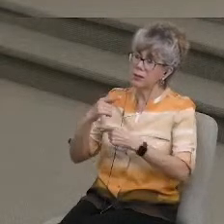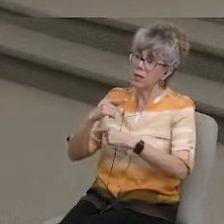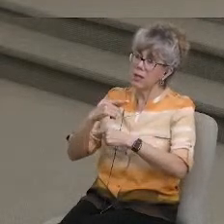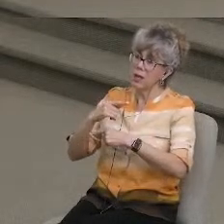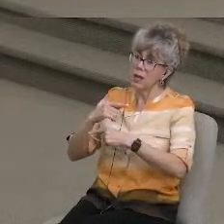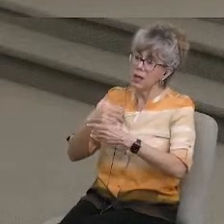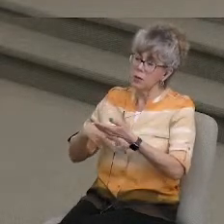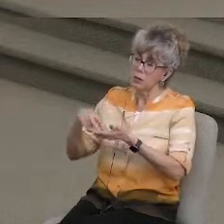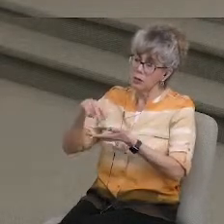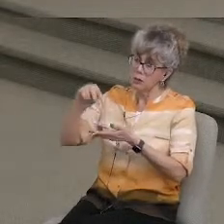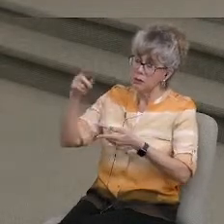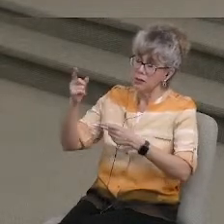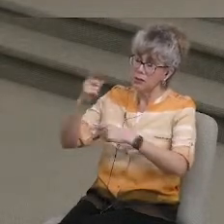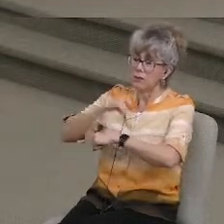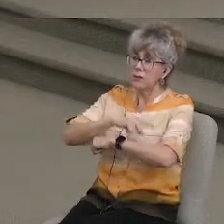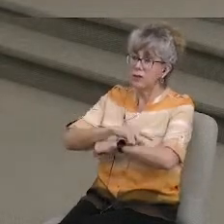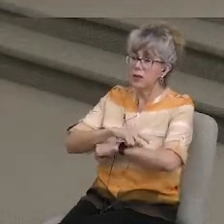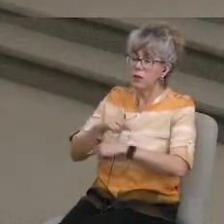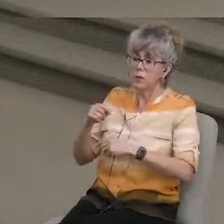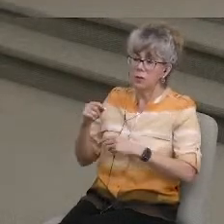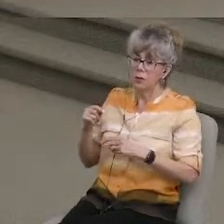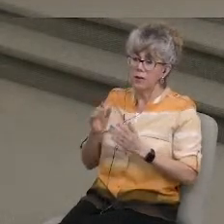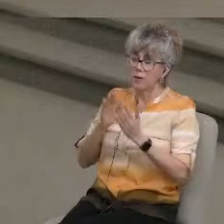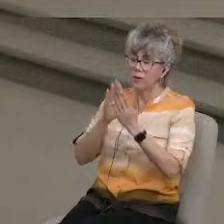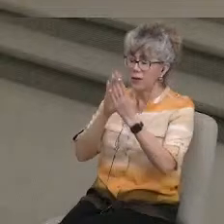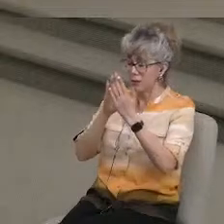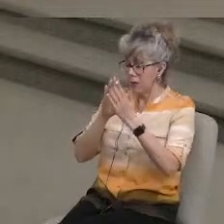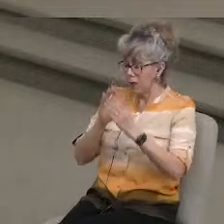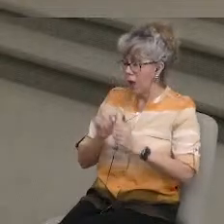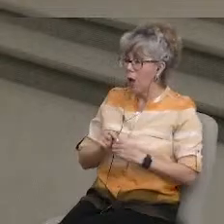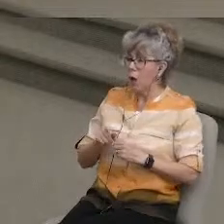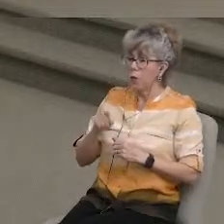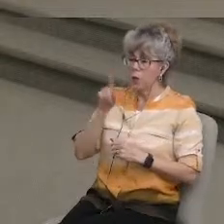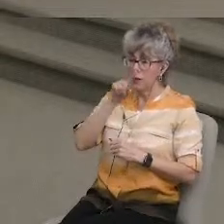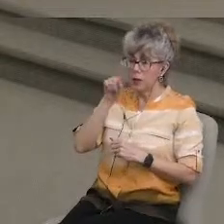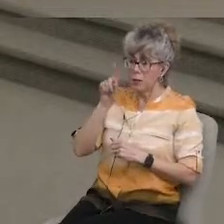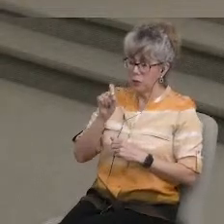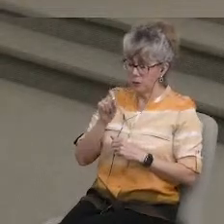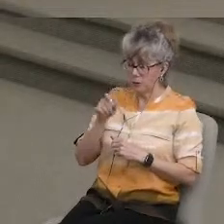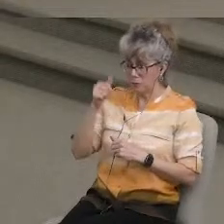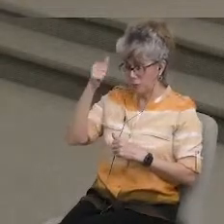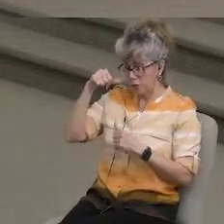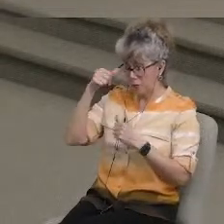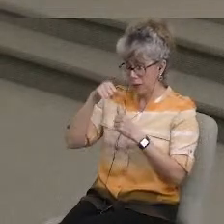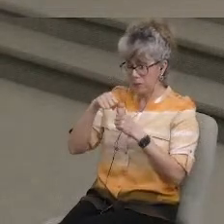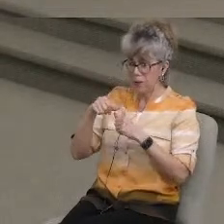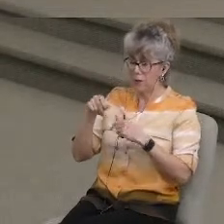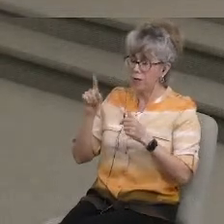we are faced with a question. Remember the very first question?